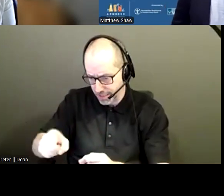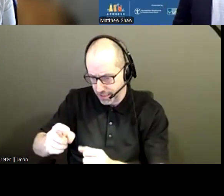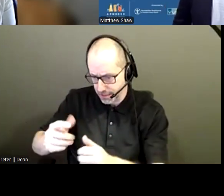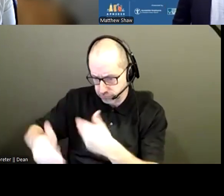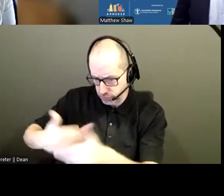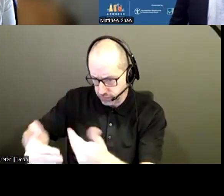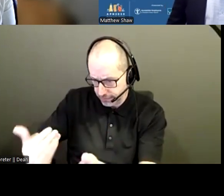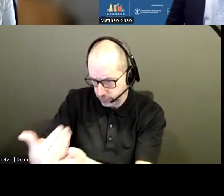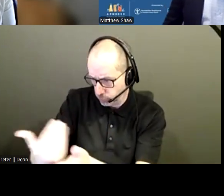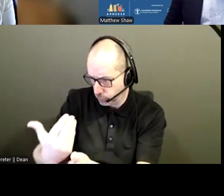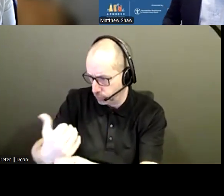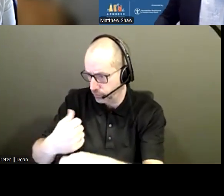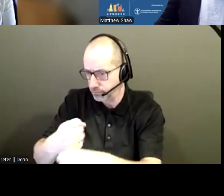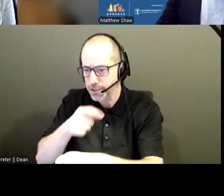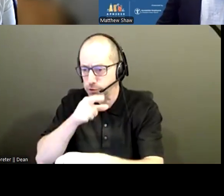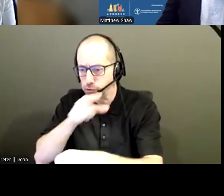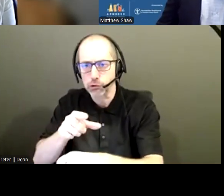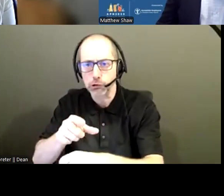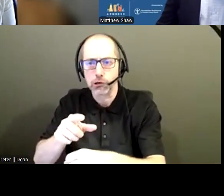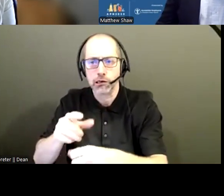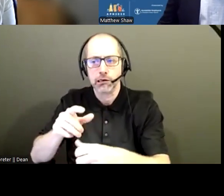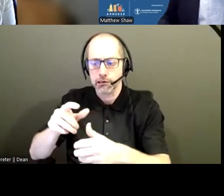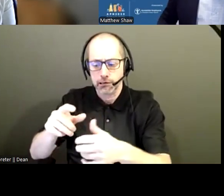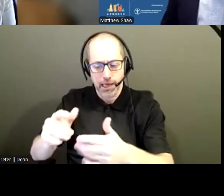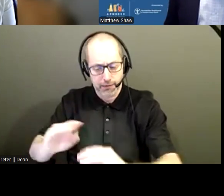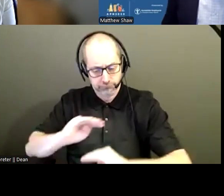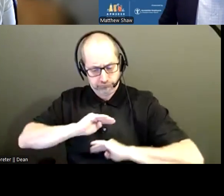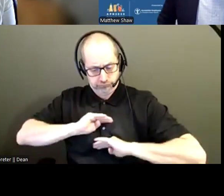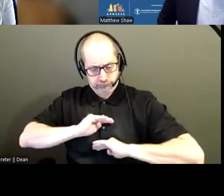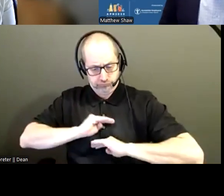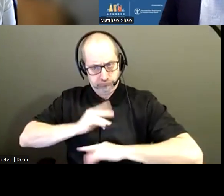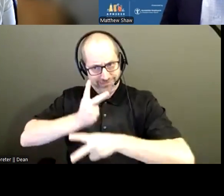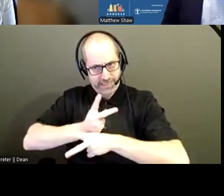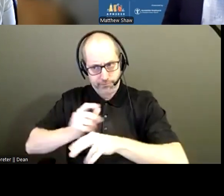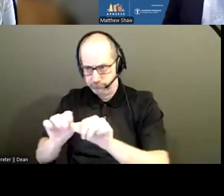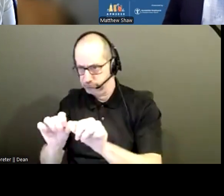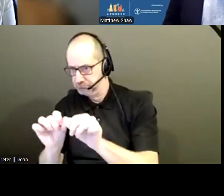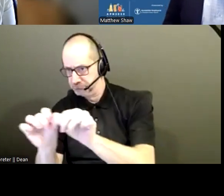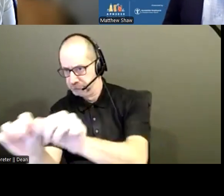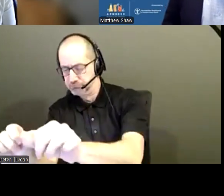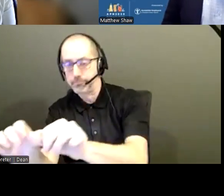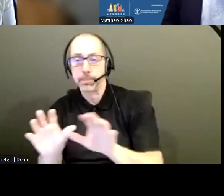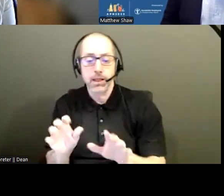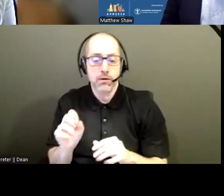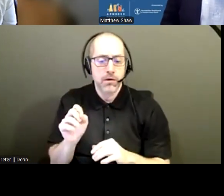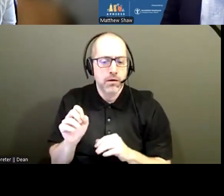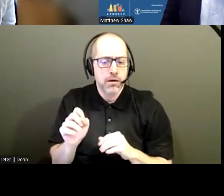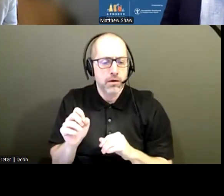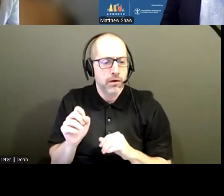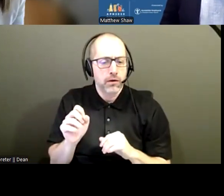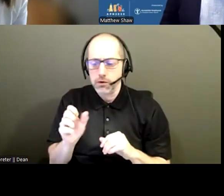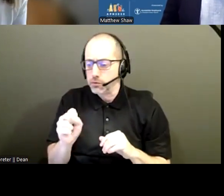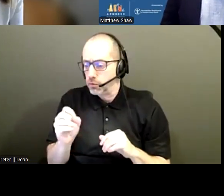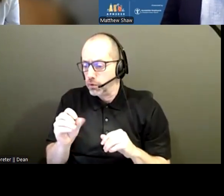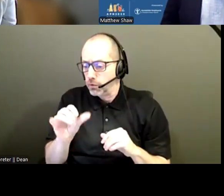sure that all this work will not be for nothing down the line. And I think that those